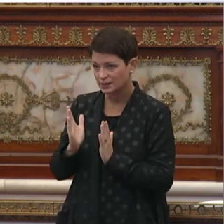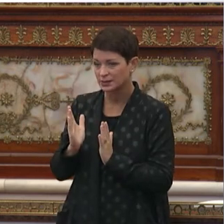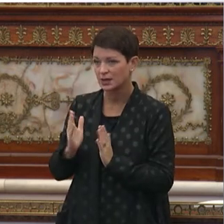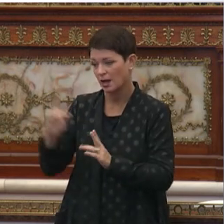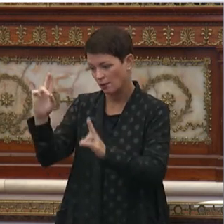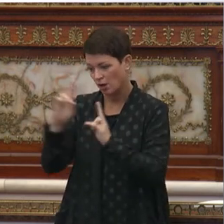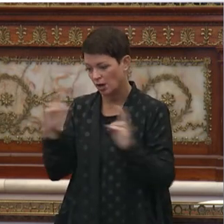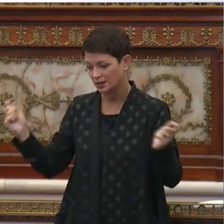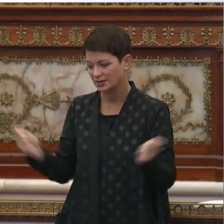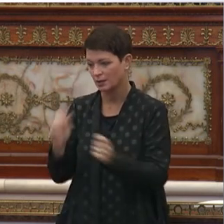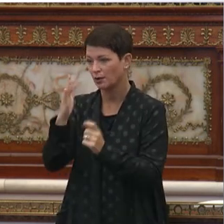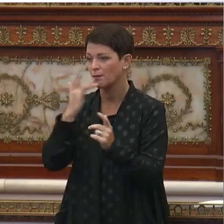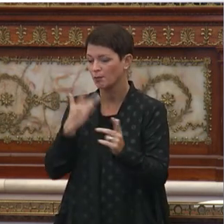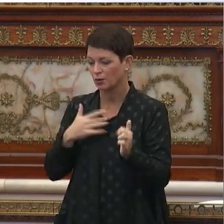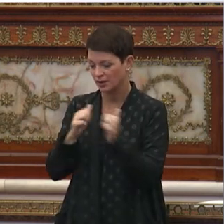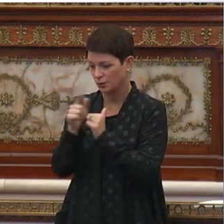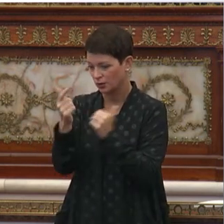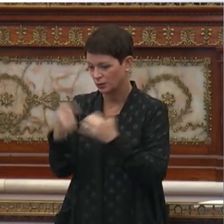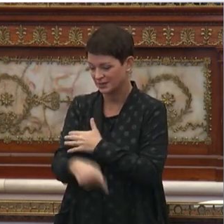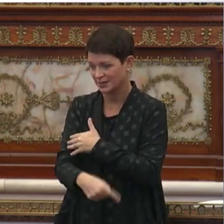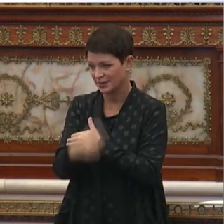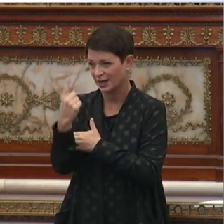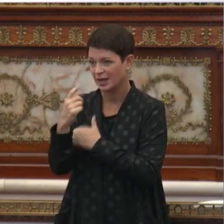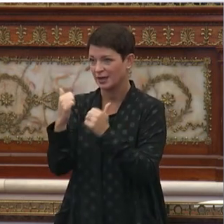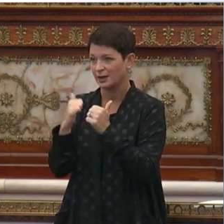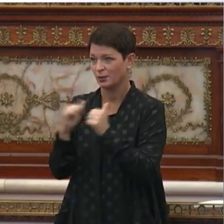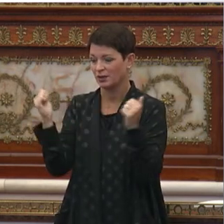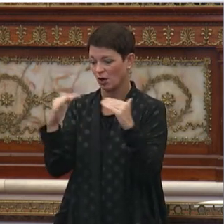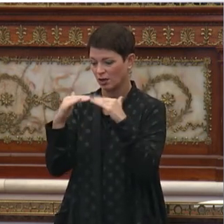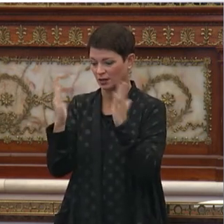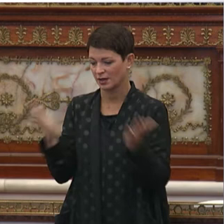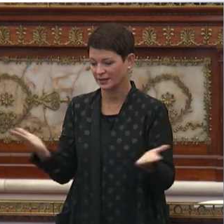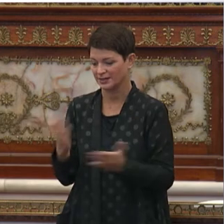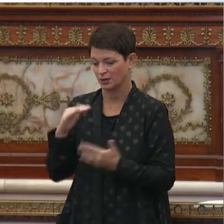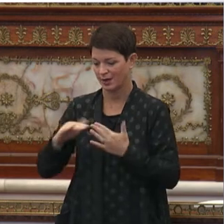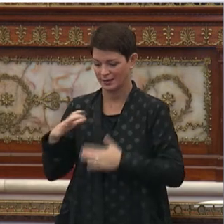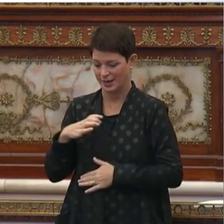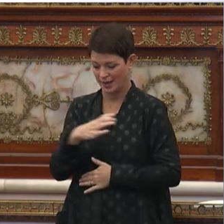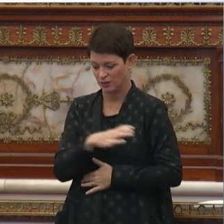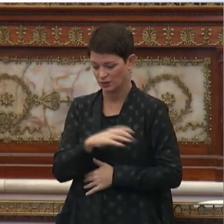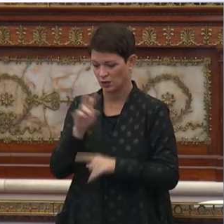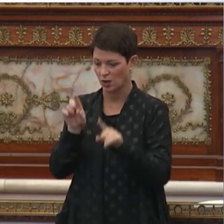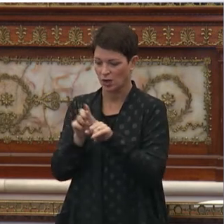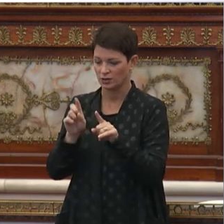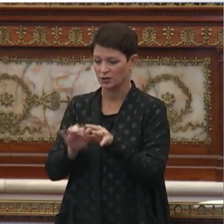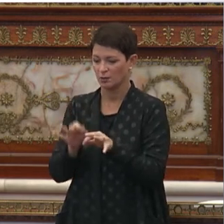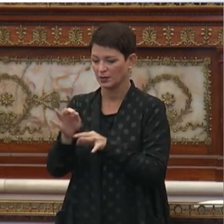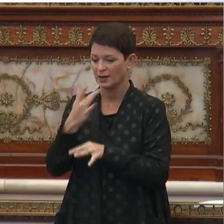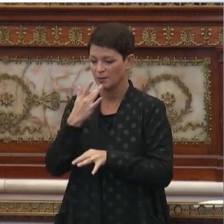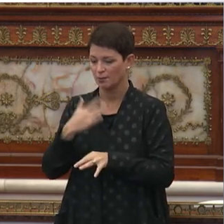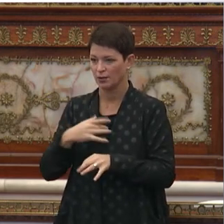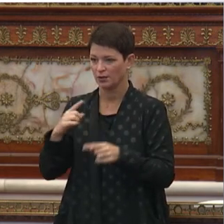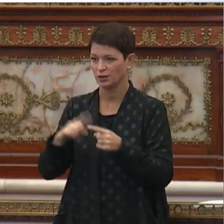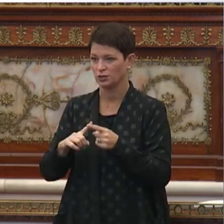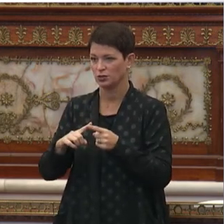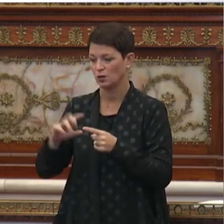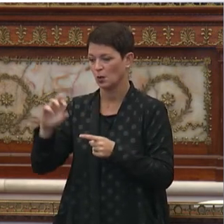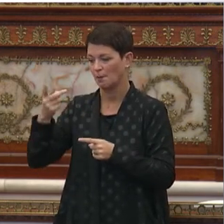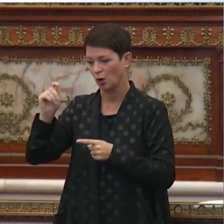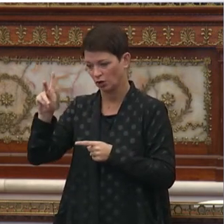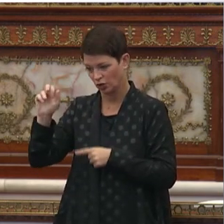Honored to celebrate your birthday today with all our colleagues here on City Council, and also a belated birthday to our Majority Leader